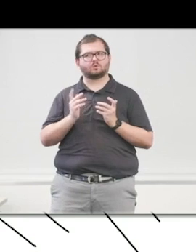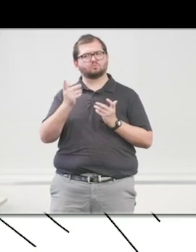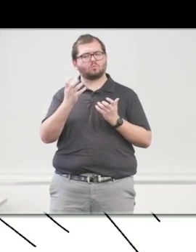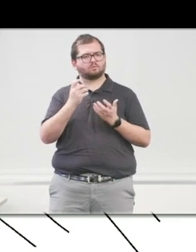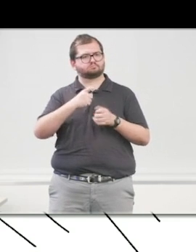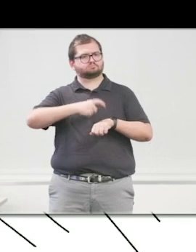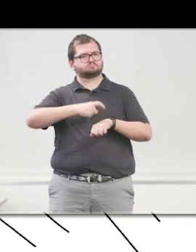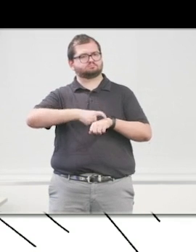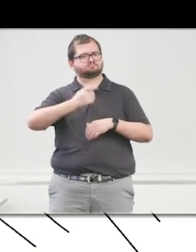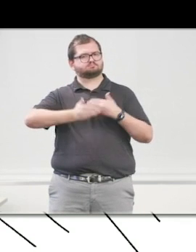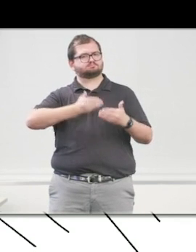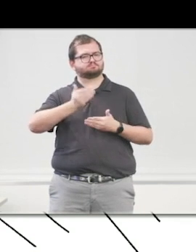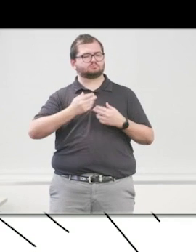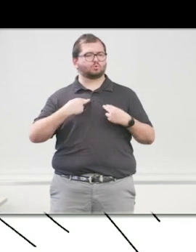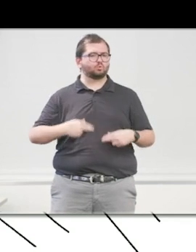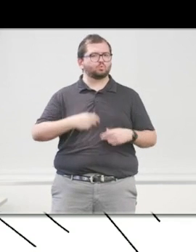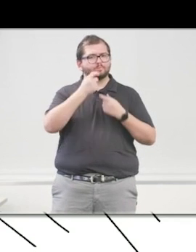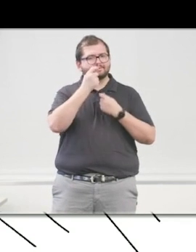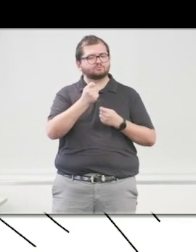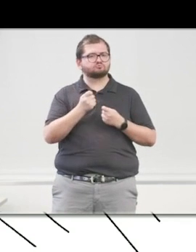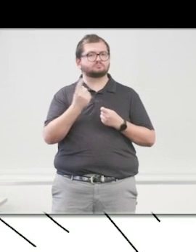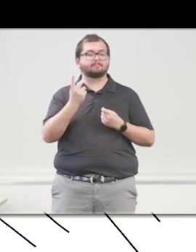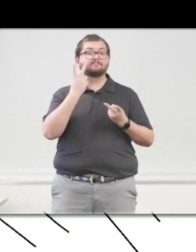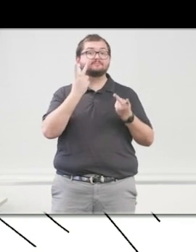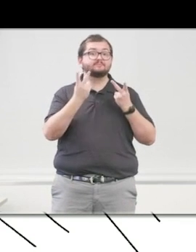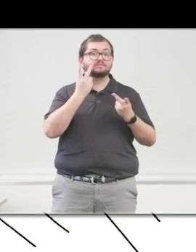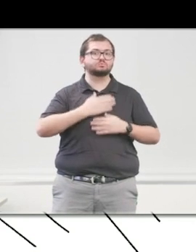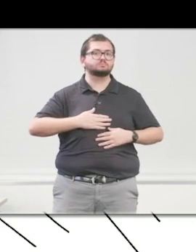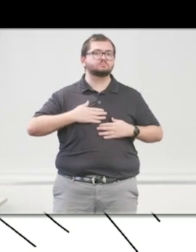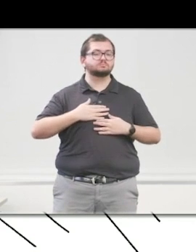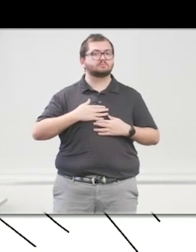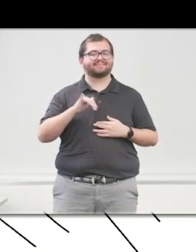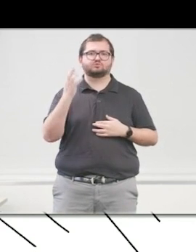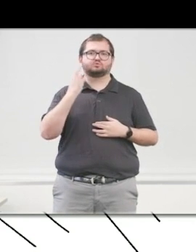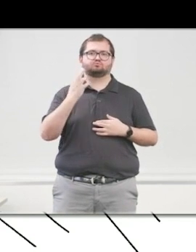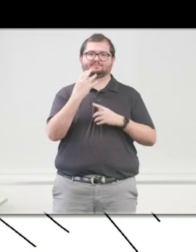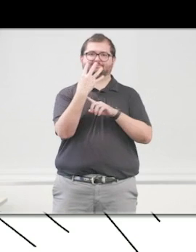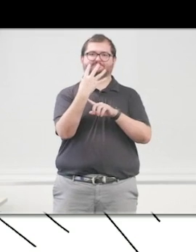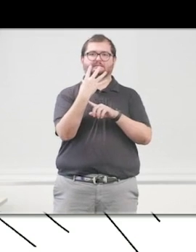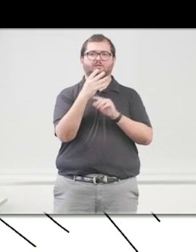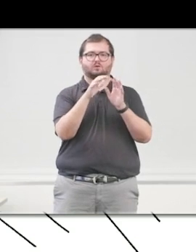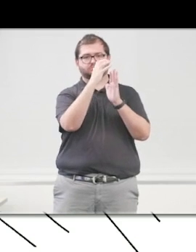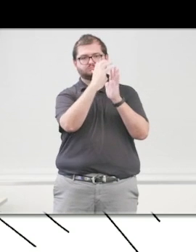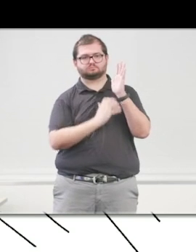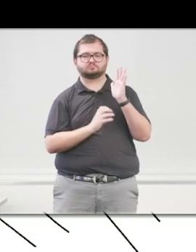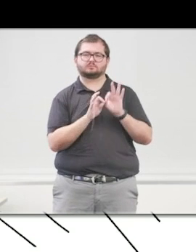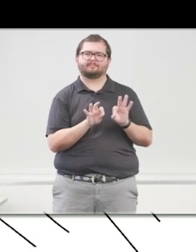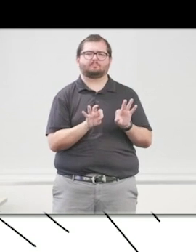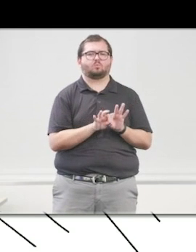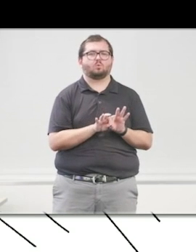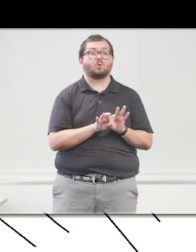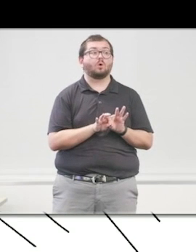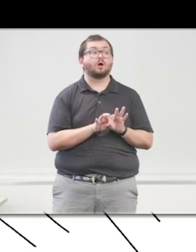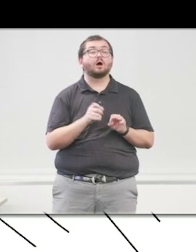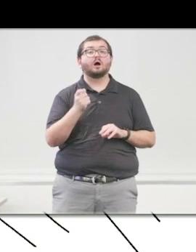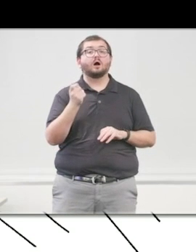and human interest, visual appeal, which is why the video statements are important, because news can't really do much